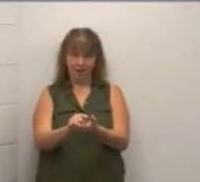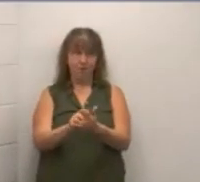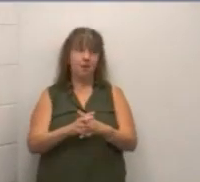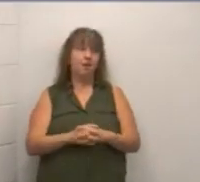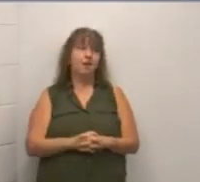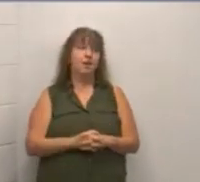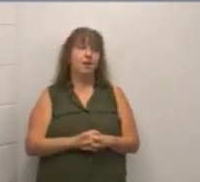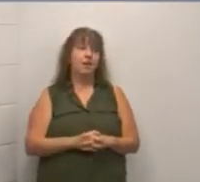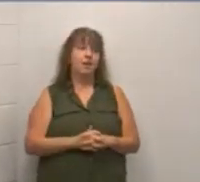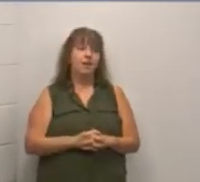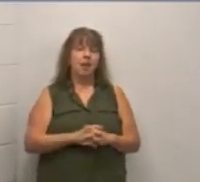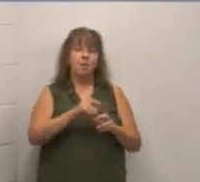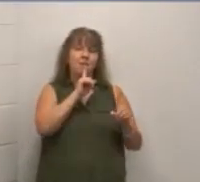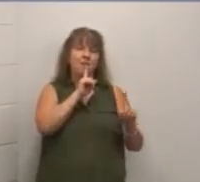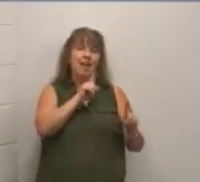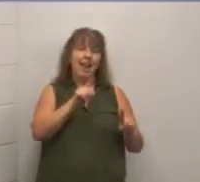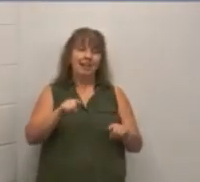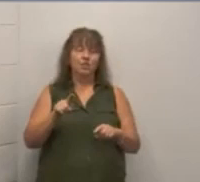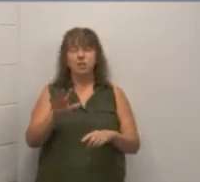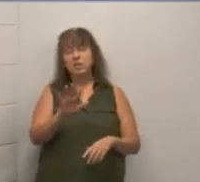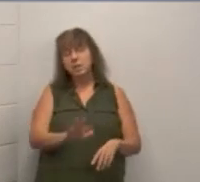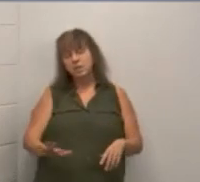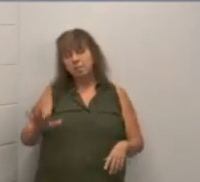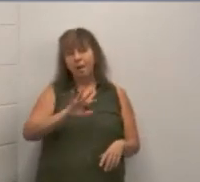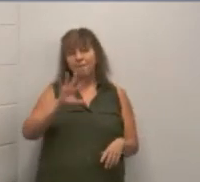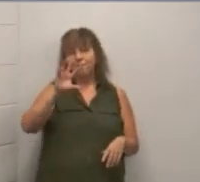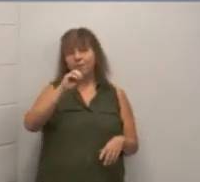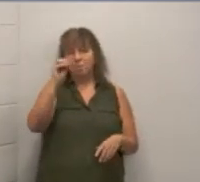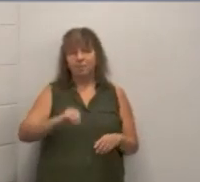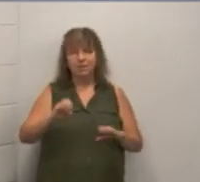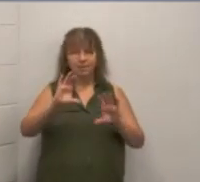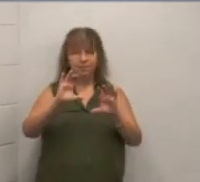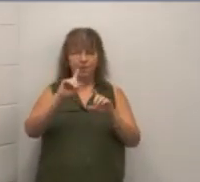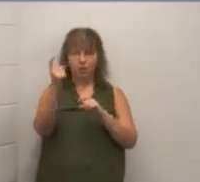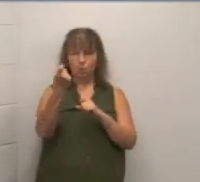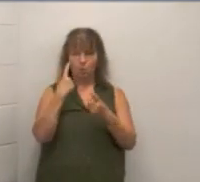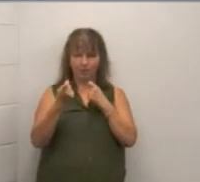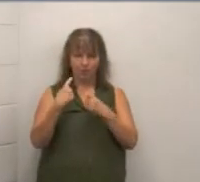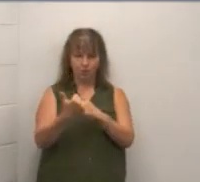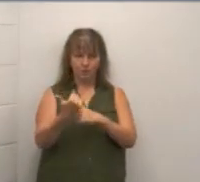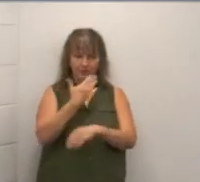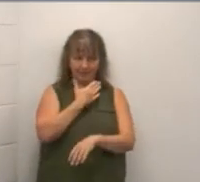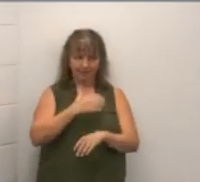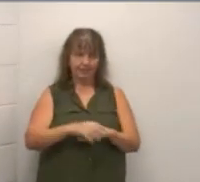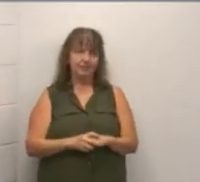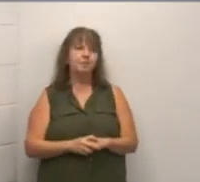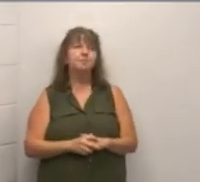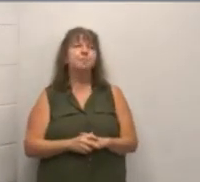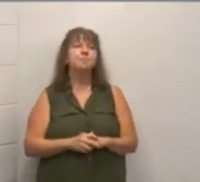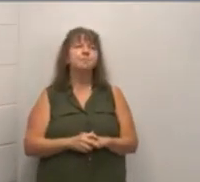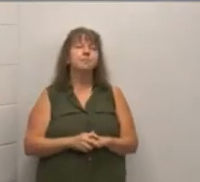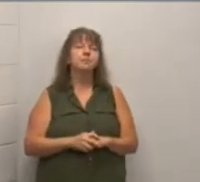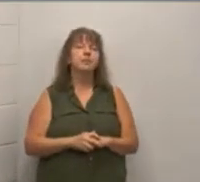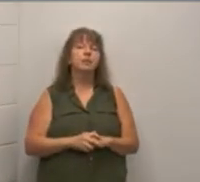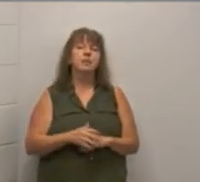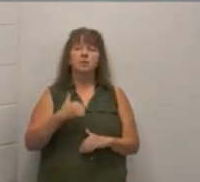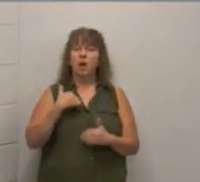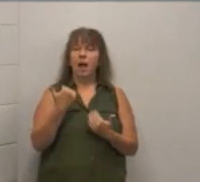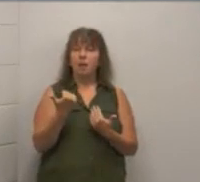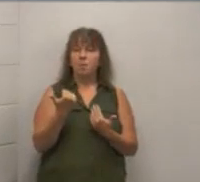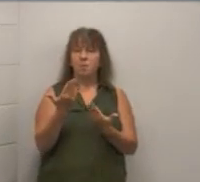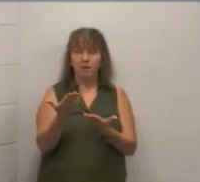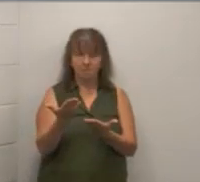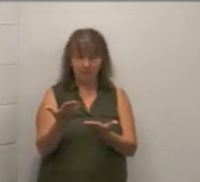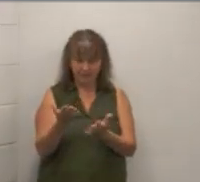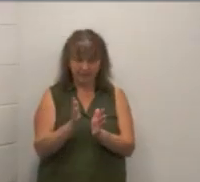asked, or we've answered approximately half of the questions. If I would recommend that